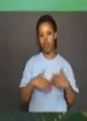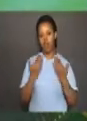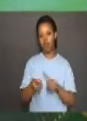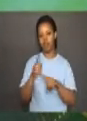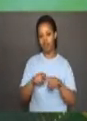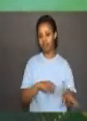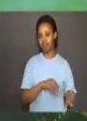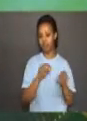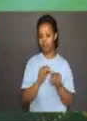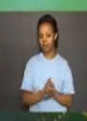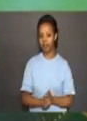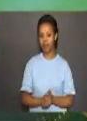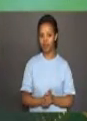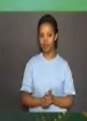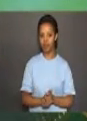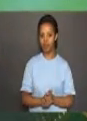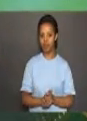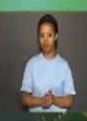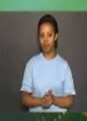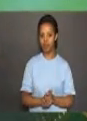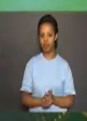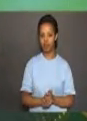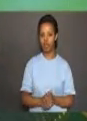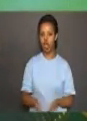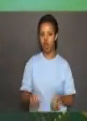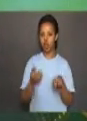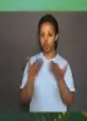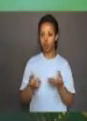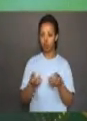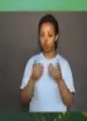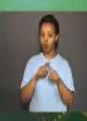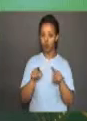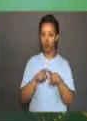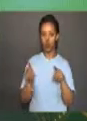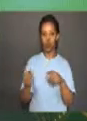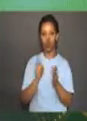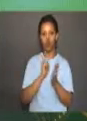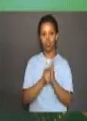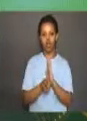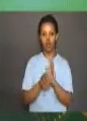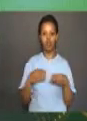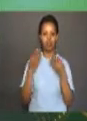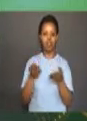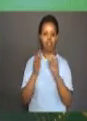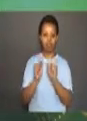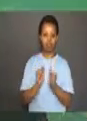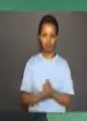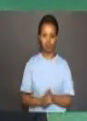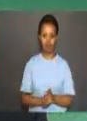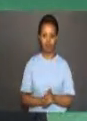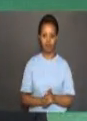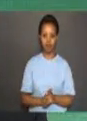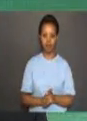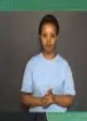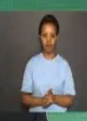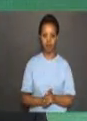Welcome back, students. There are many different examples that you can list.